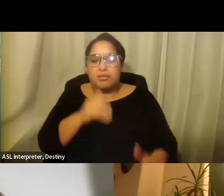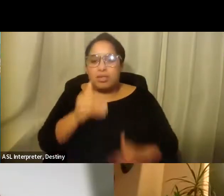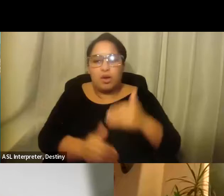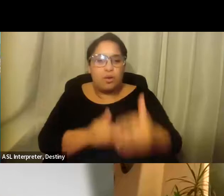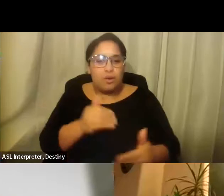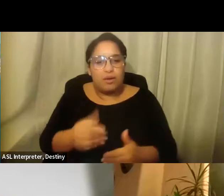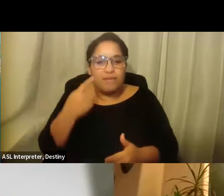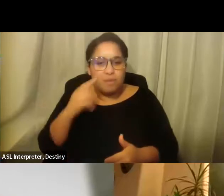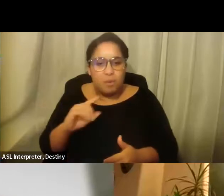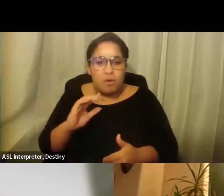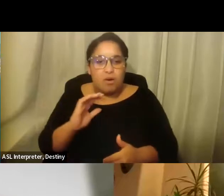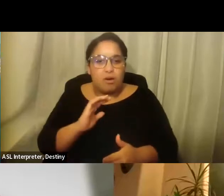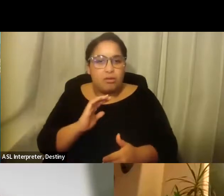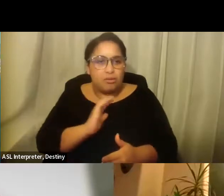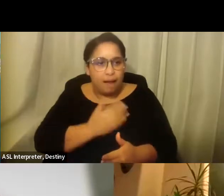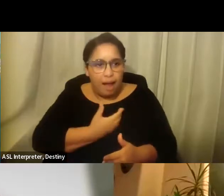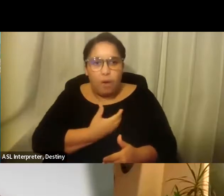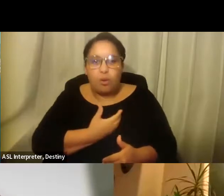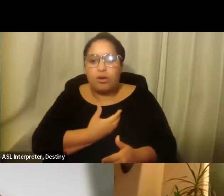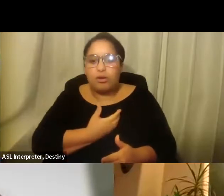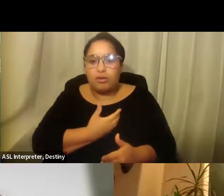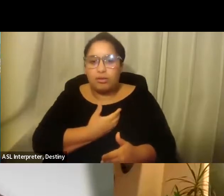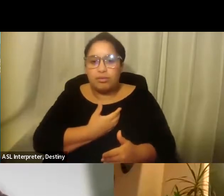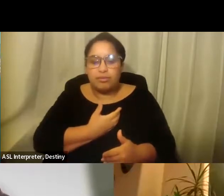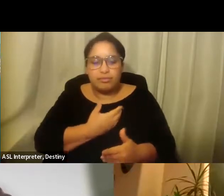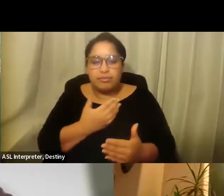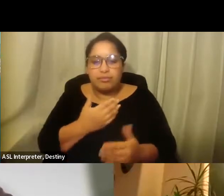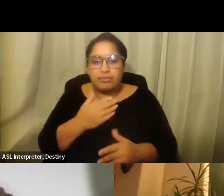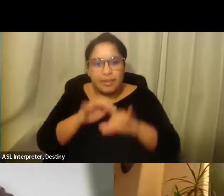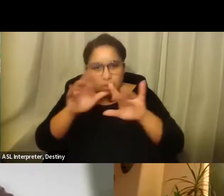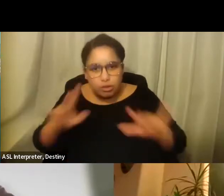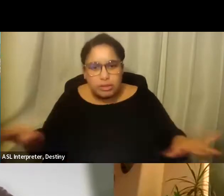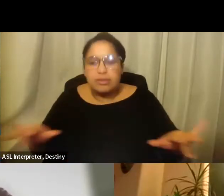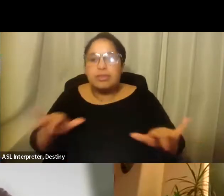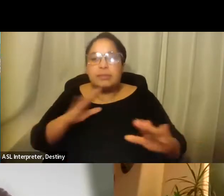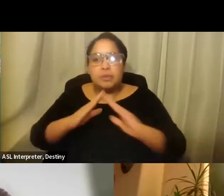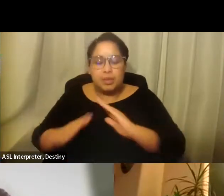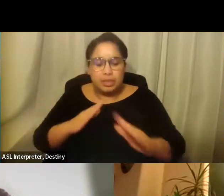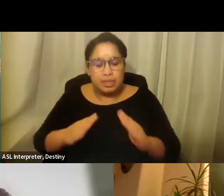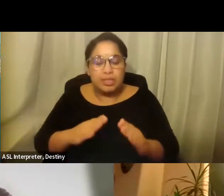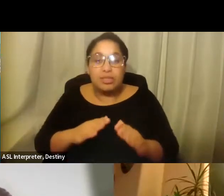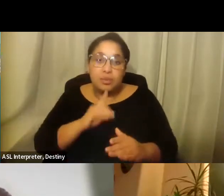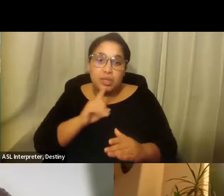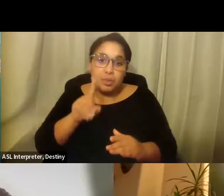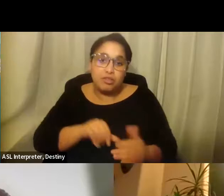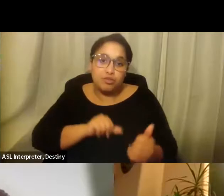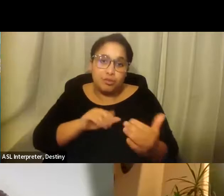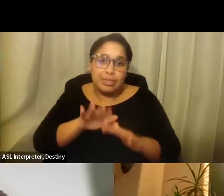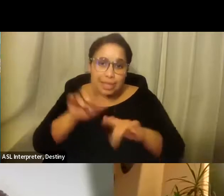that's what they deserve. And we need to address the diversity and the